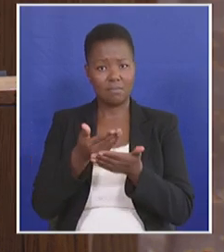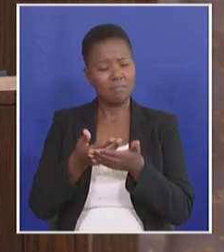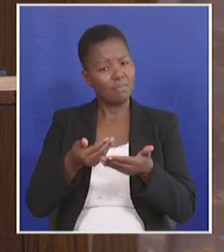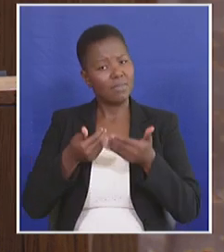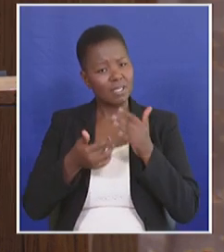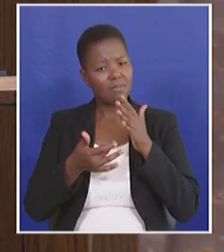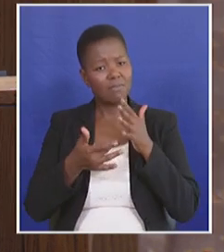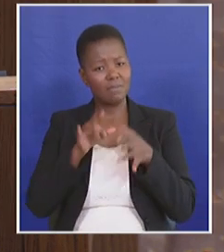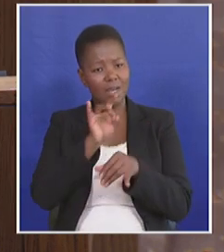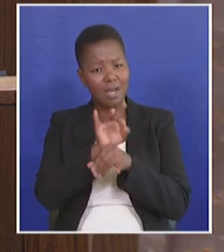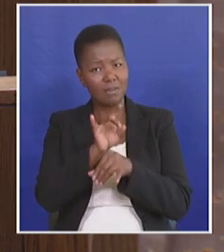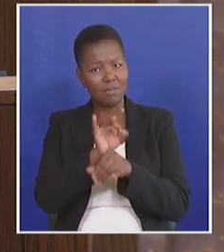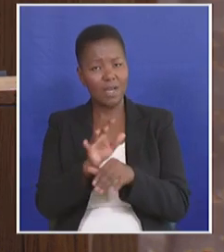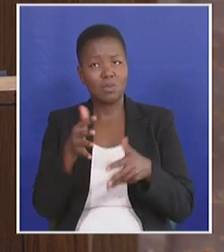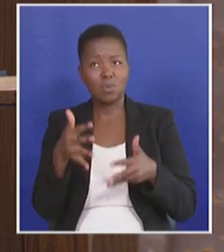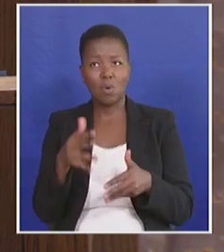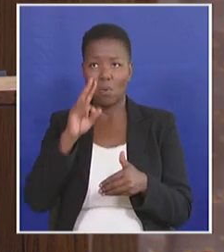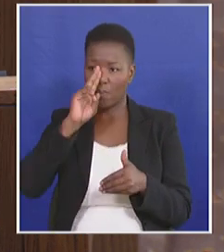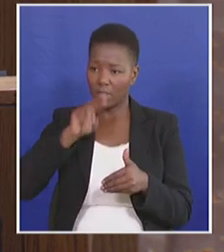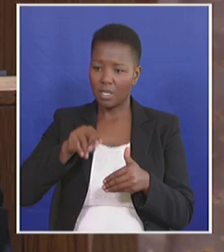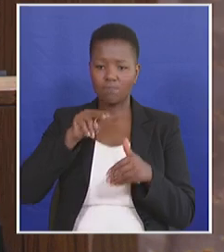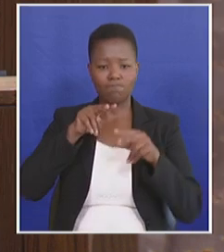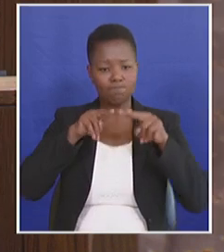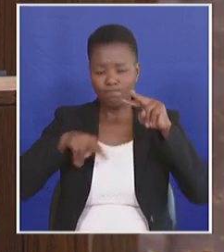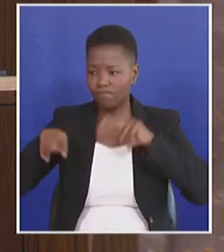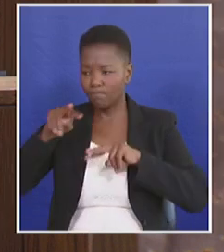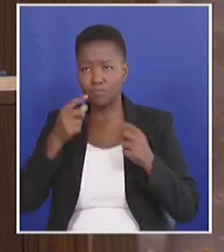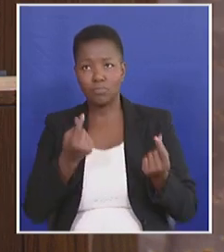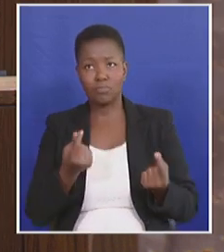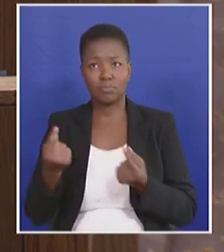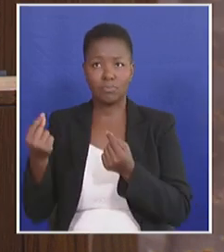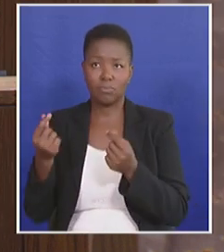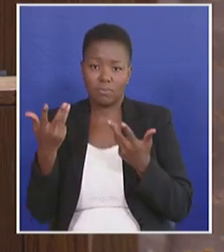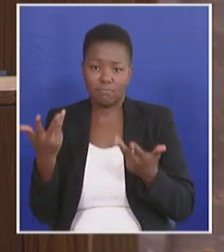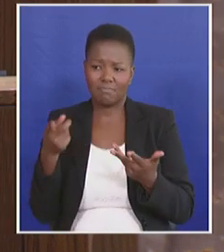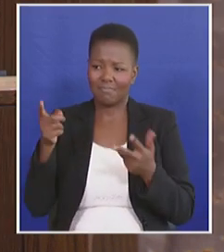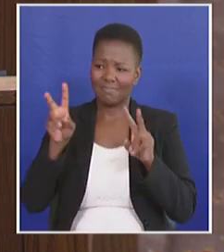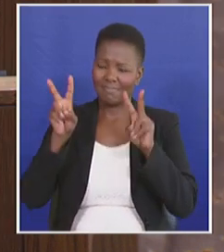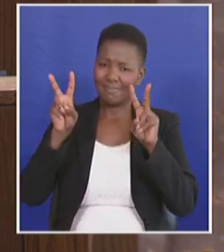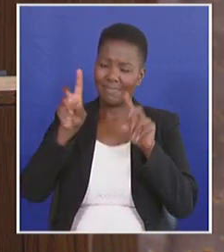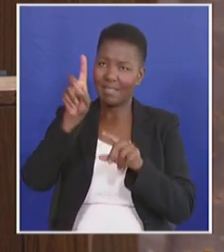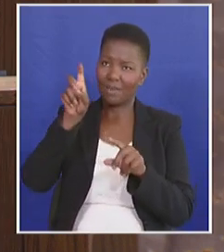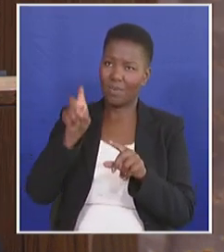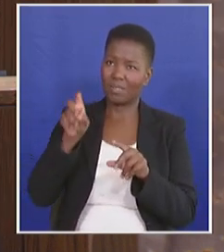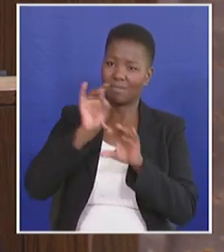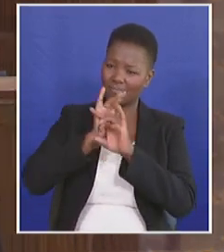or independent oversight. So I think his question is a little bit unclear to me.